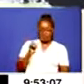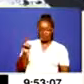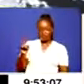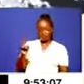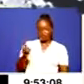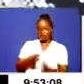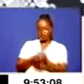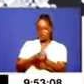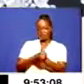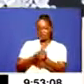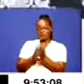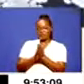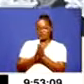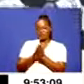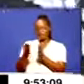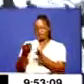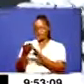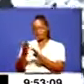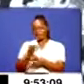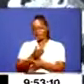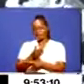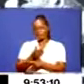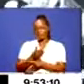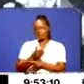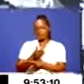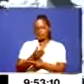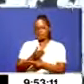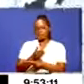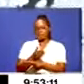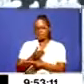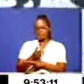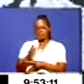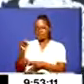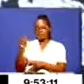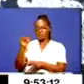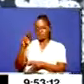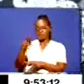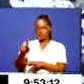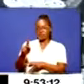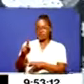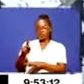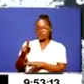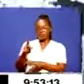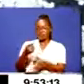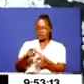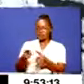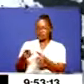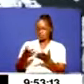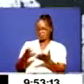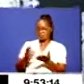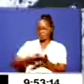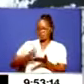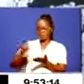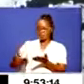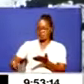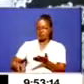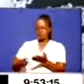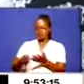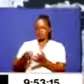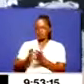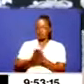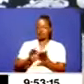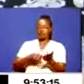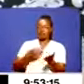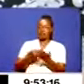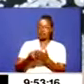pack alongside the former 100 meters record holder, Mark Otieno. However, Mark was disqualified for the race after failing a